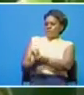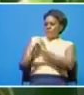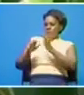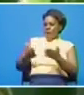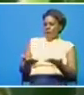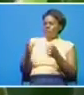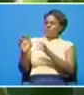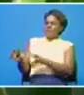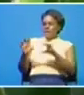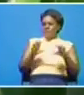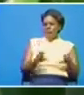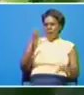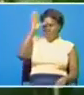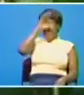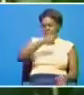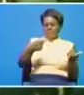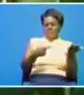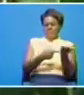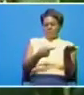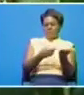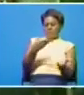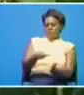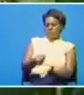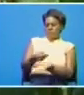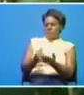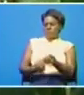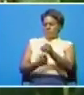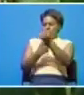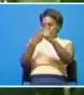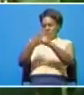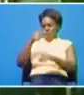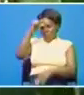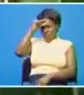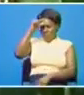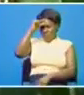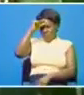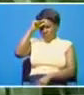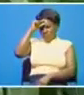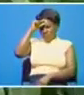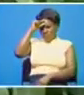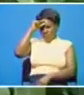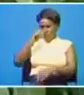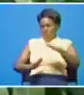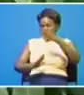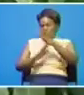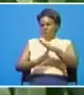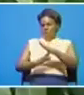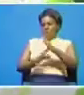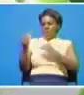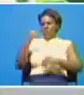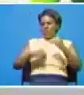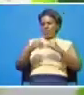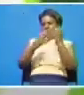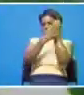of suffering due to lack of technical and financial support from the government tops in the list of what has contributed to their